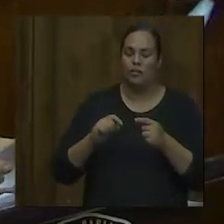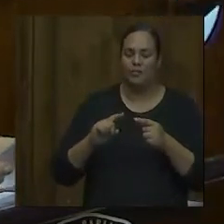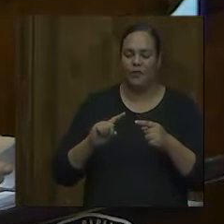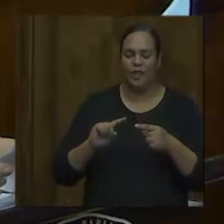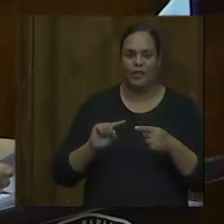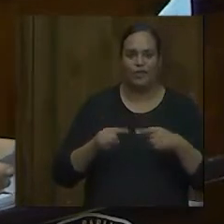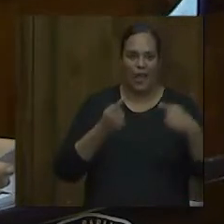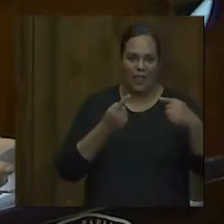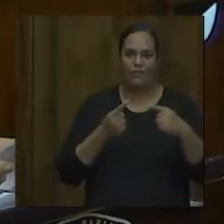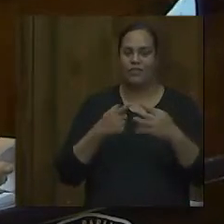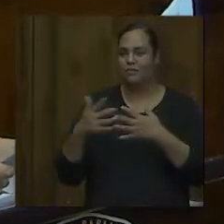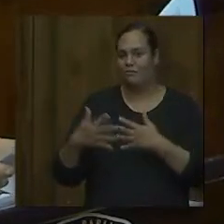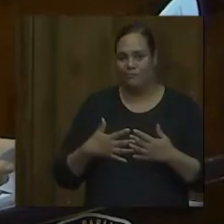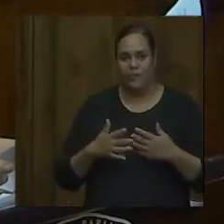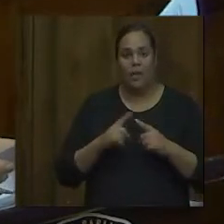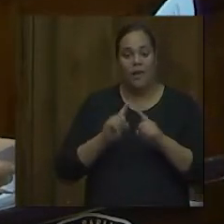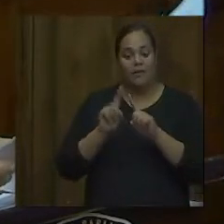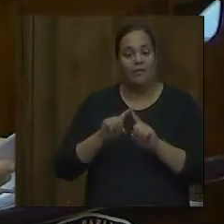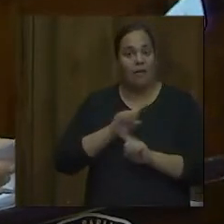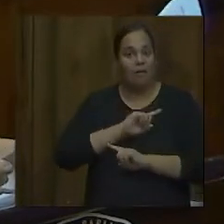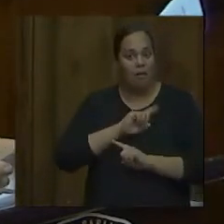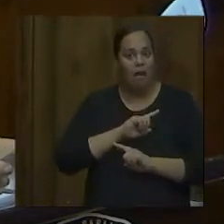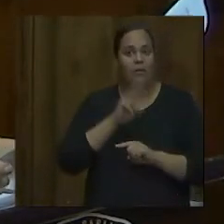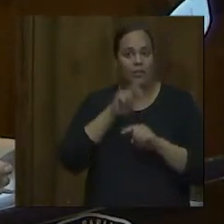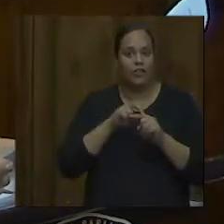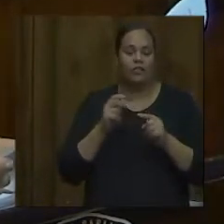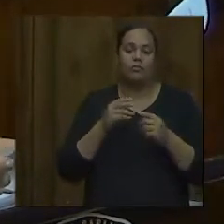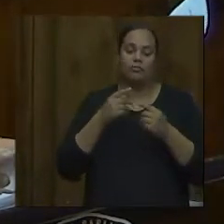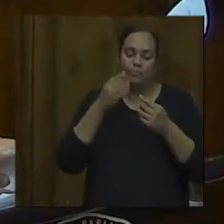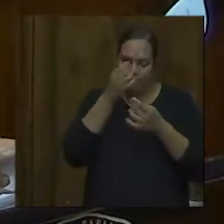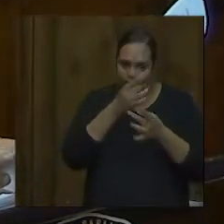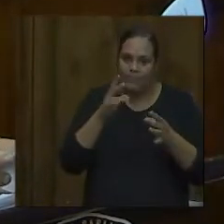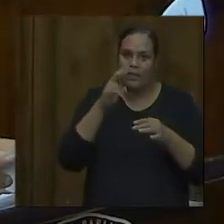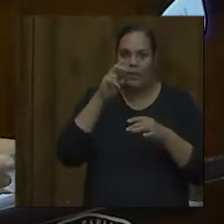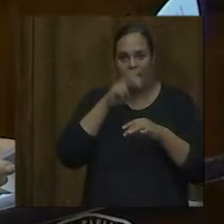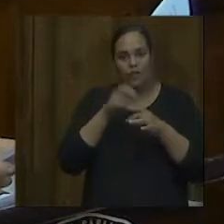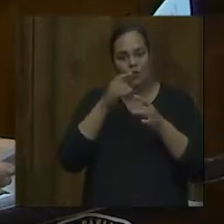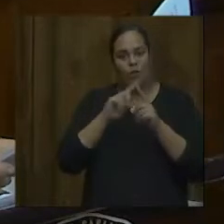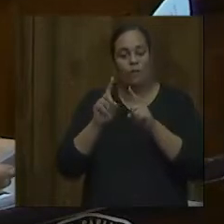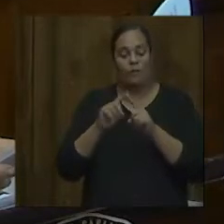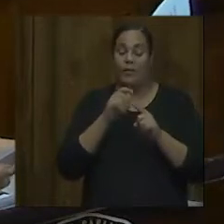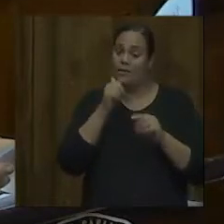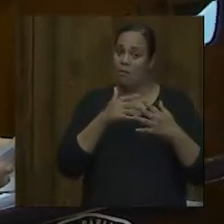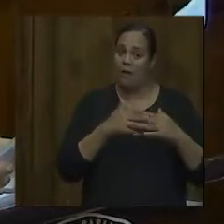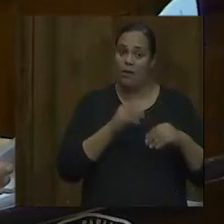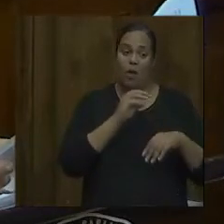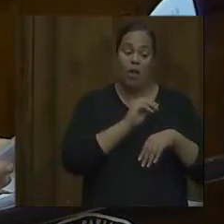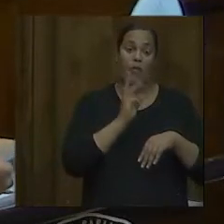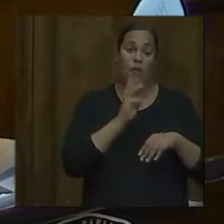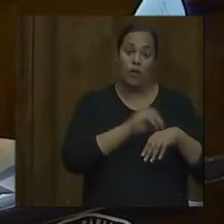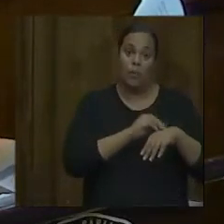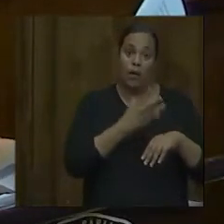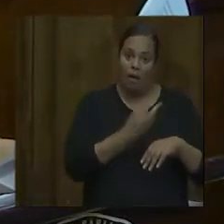successes. Different clubs have become innovative in their measures to ensure continued sport participation while water restrictions have been